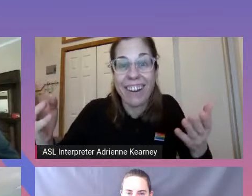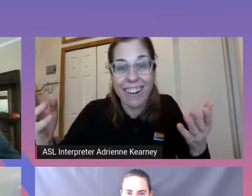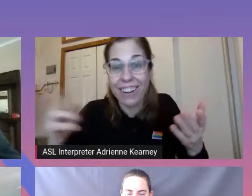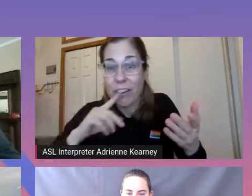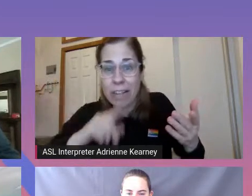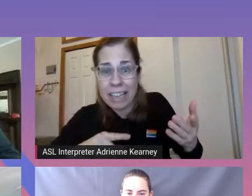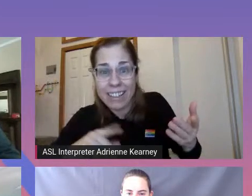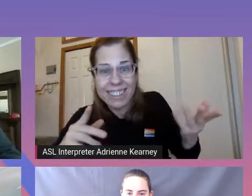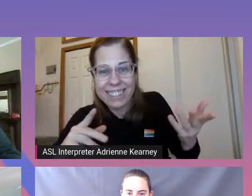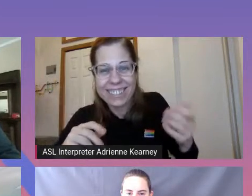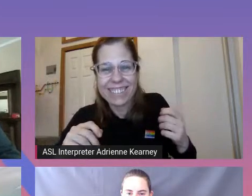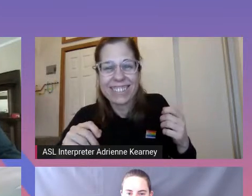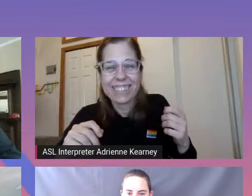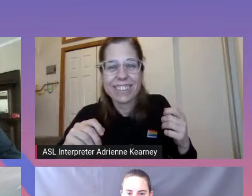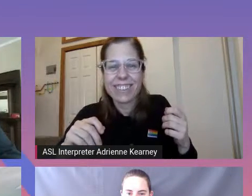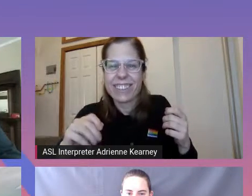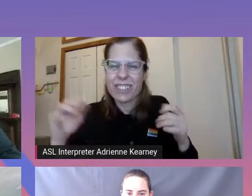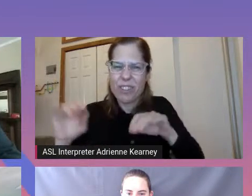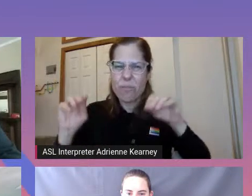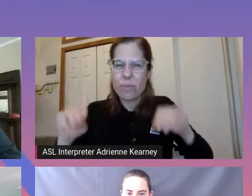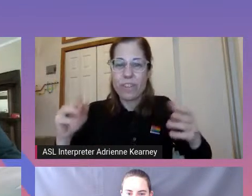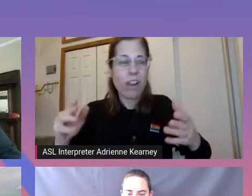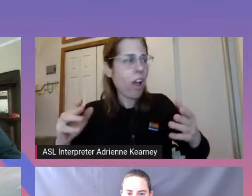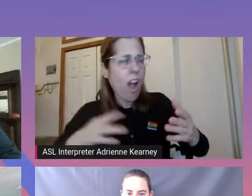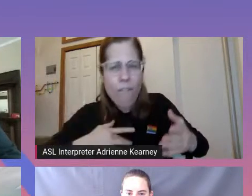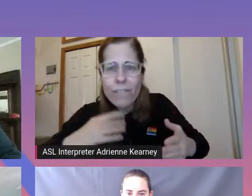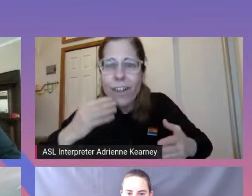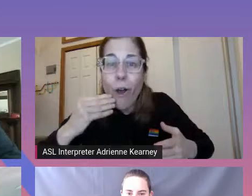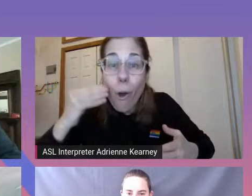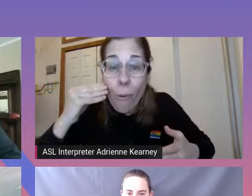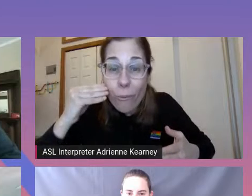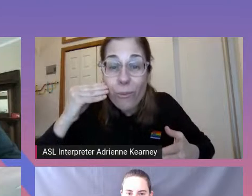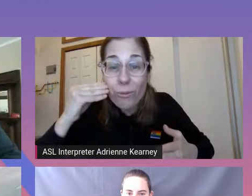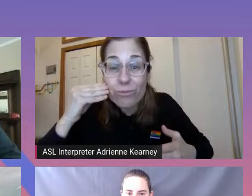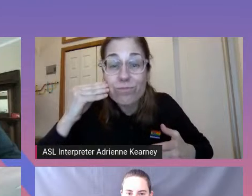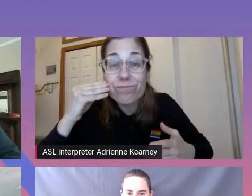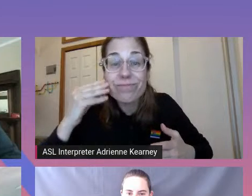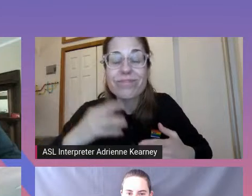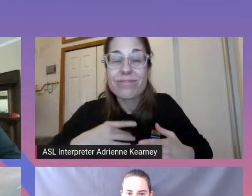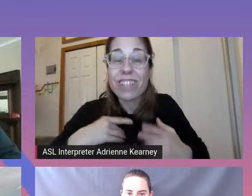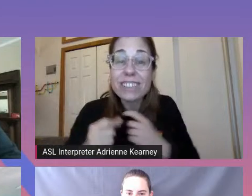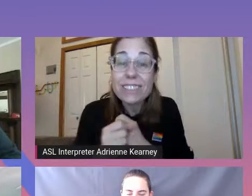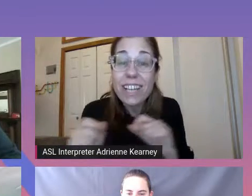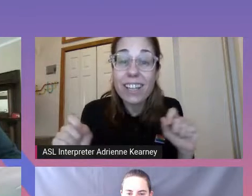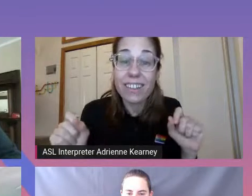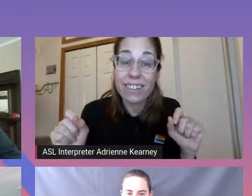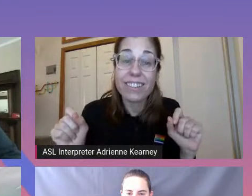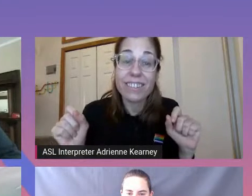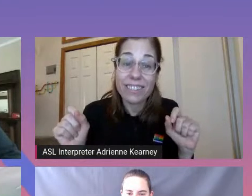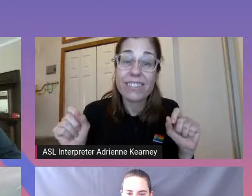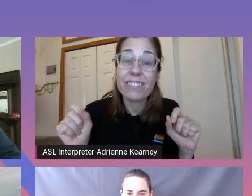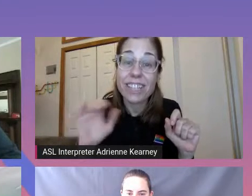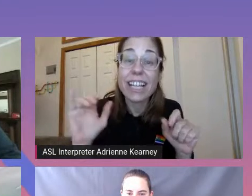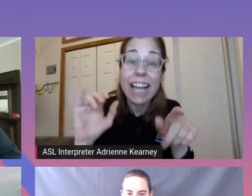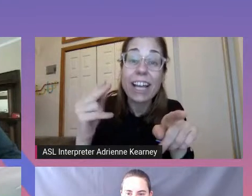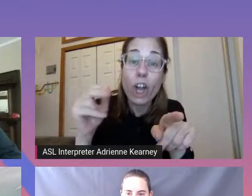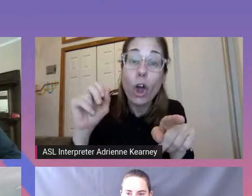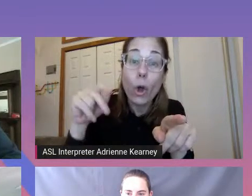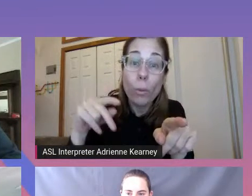but, and it feels to me is also, like you said, Hope, it also feels safe to be, a queer